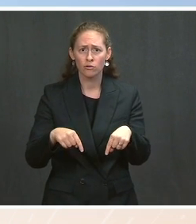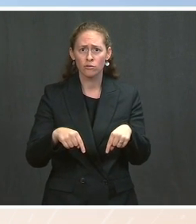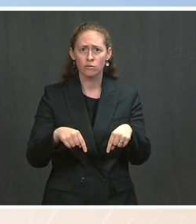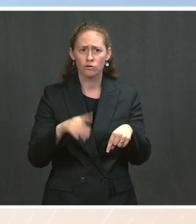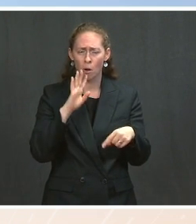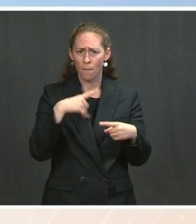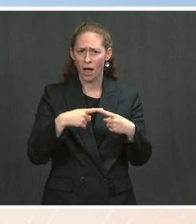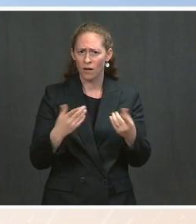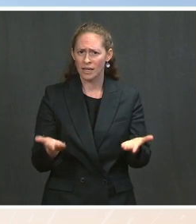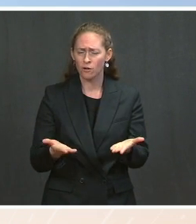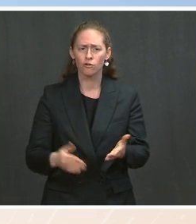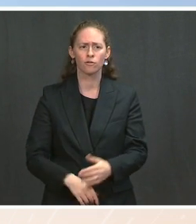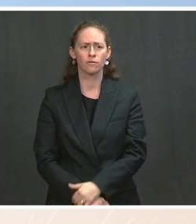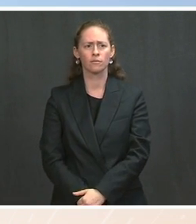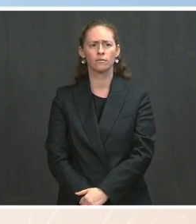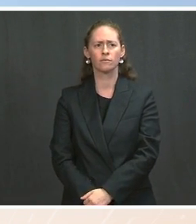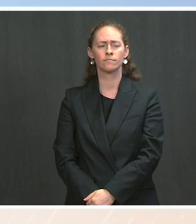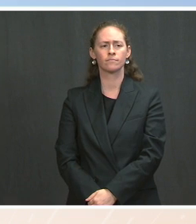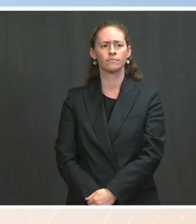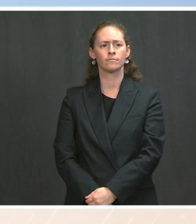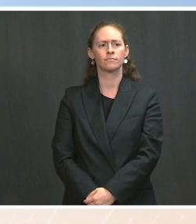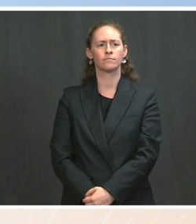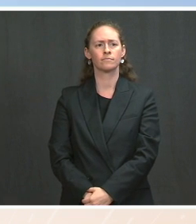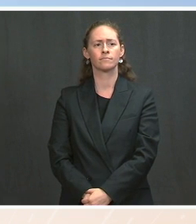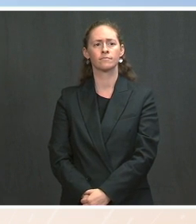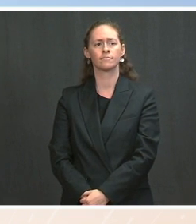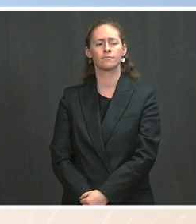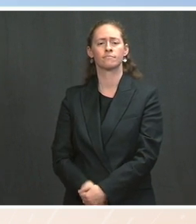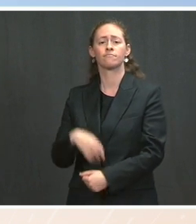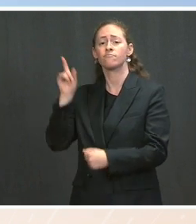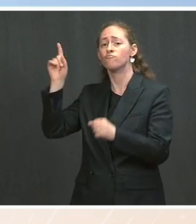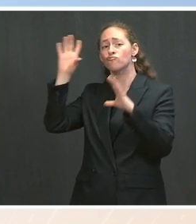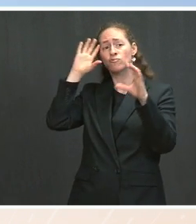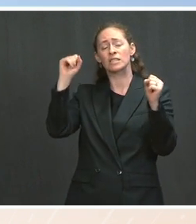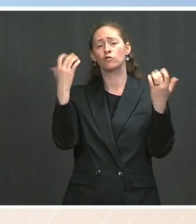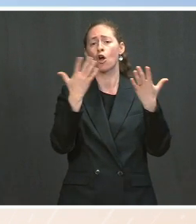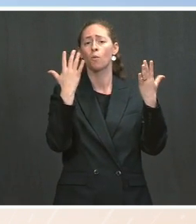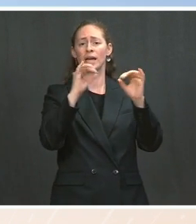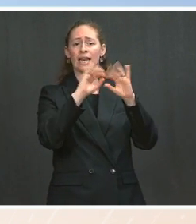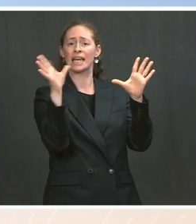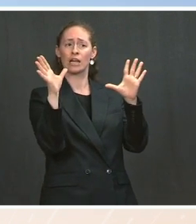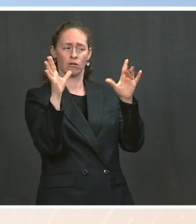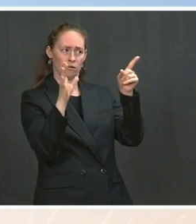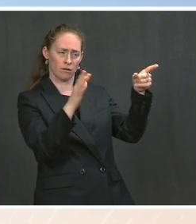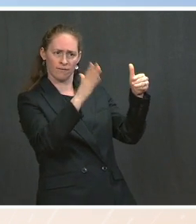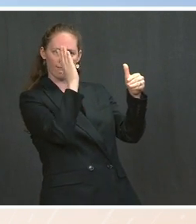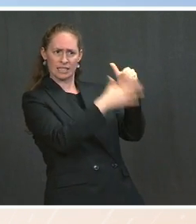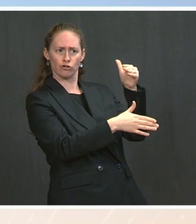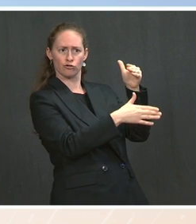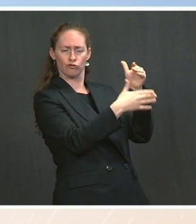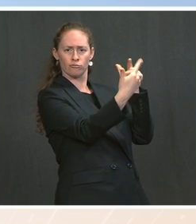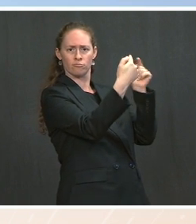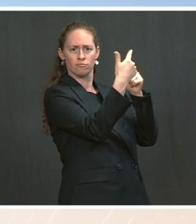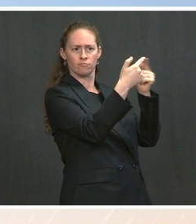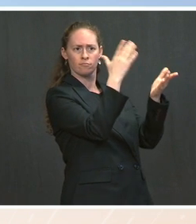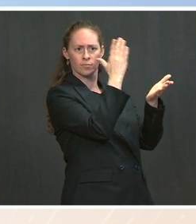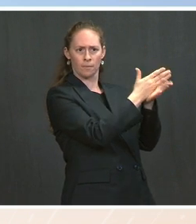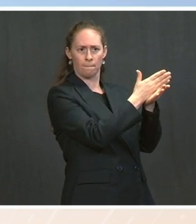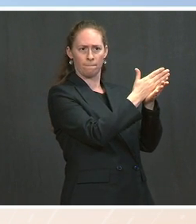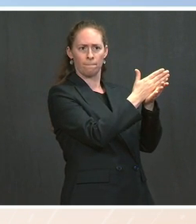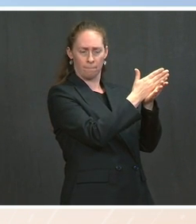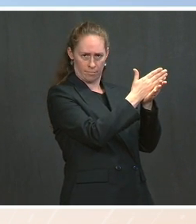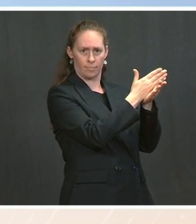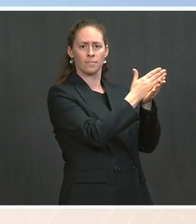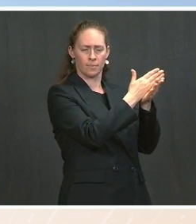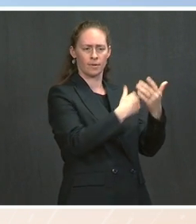set a clear objective from the beginning, which was to end the war, play any role we can ending the war, and bring it to a conclusion as